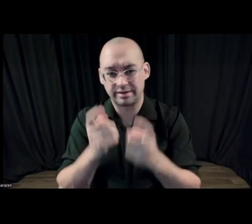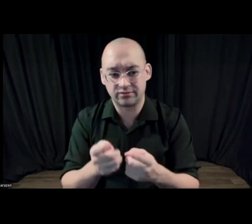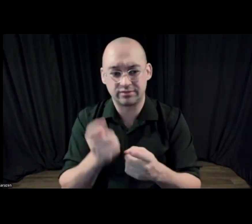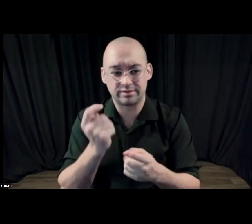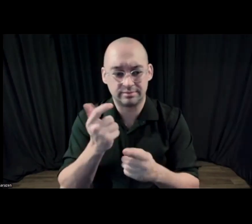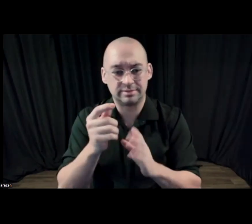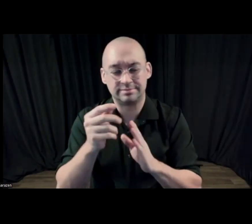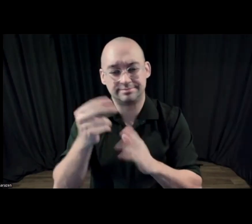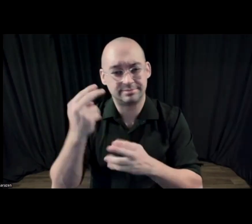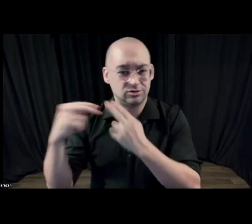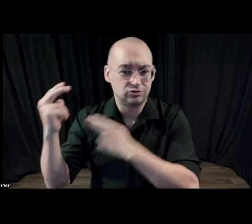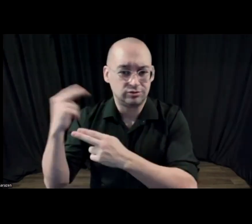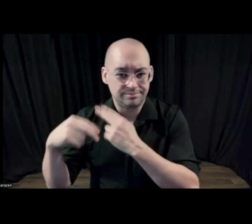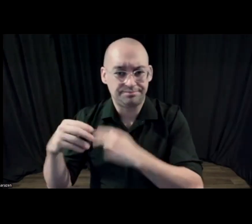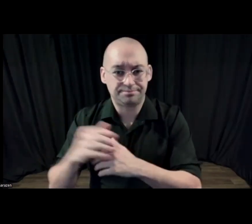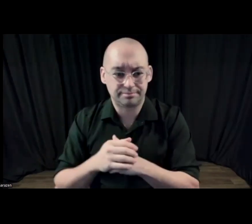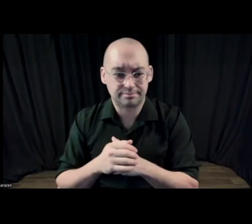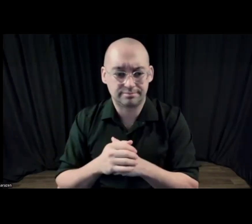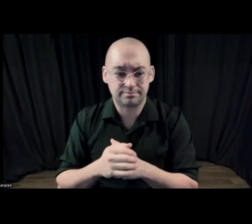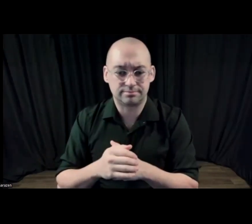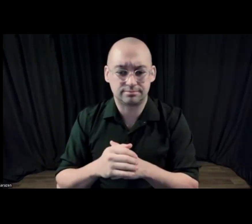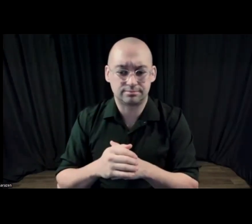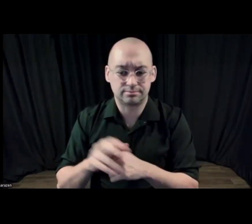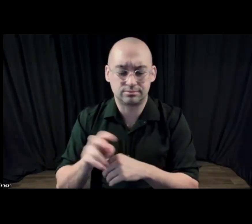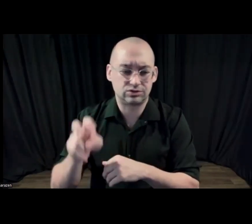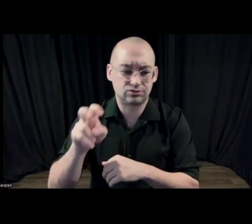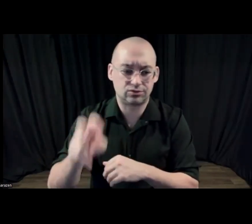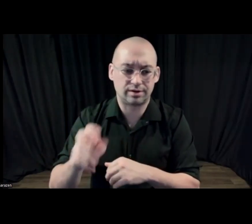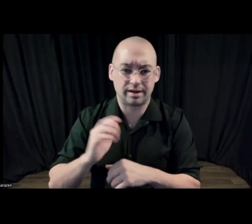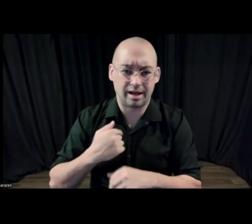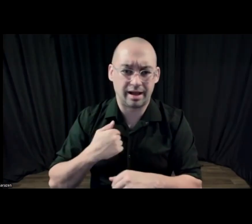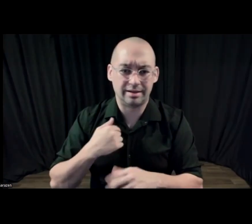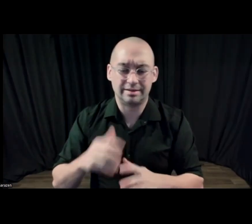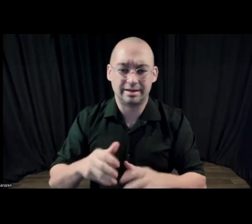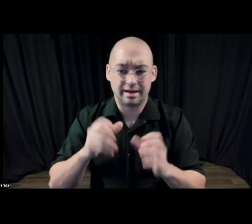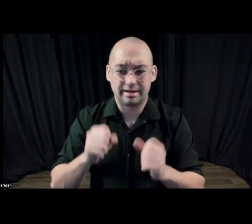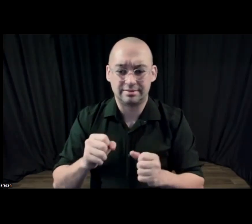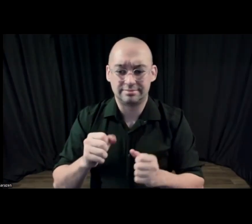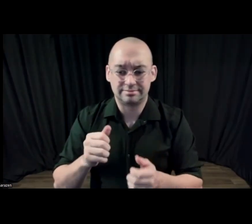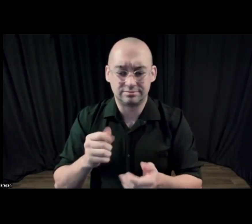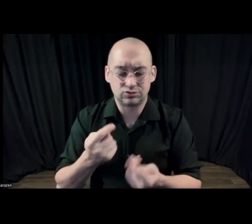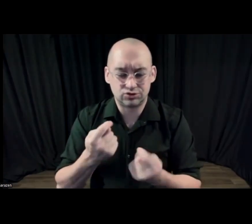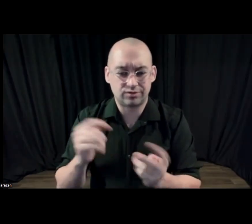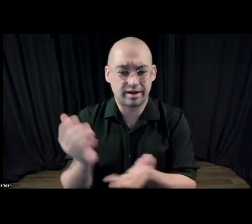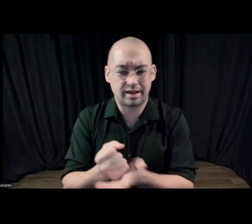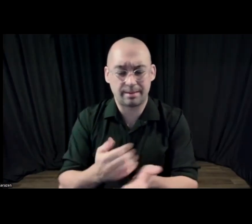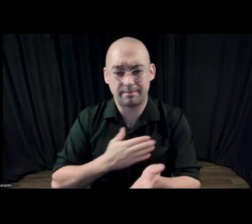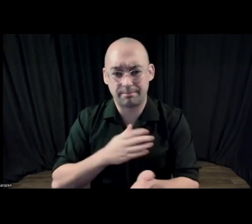of history on the journey that I've taken to try and get my mom help